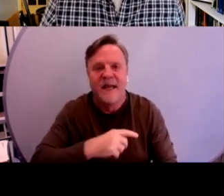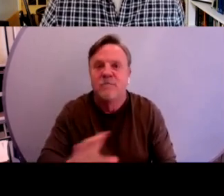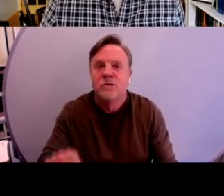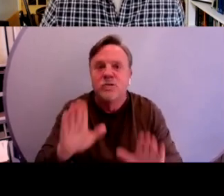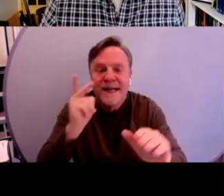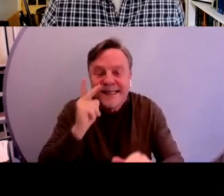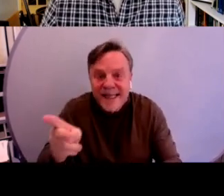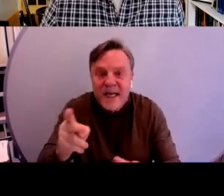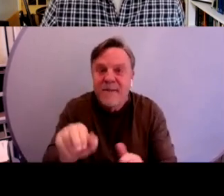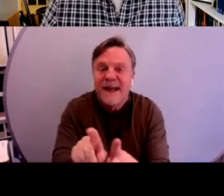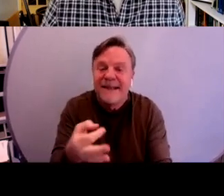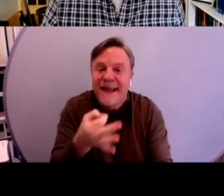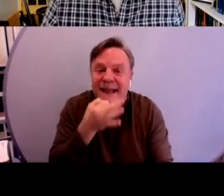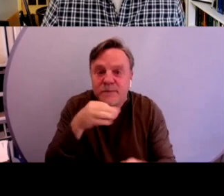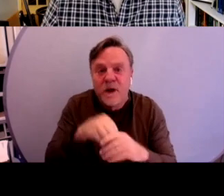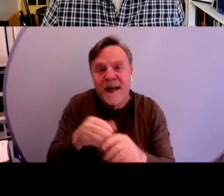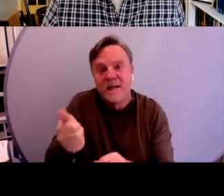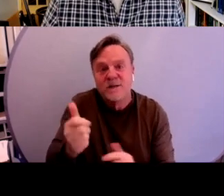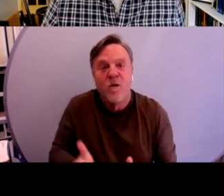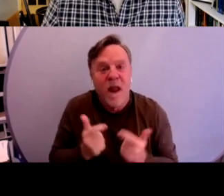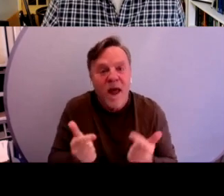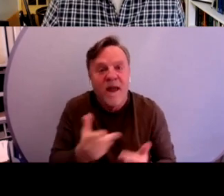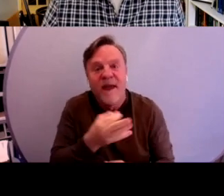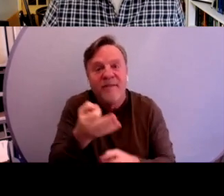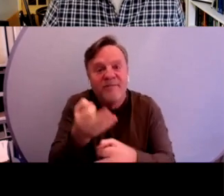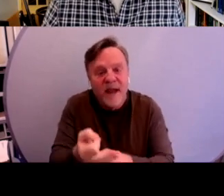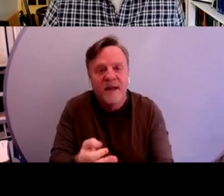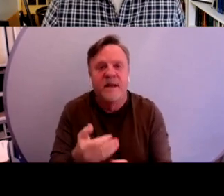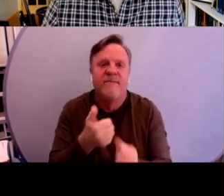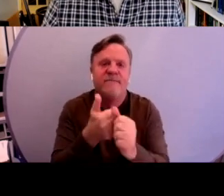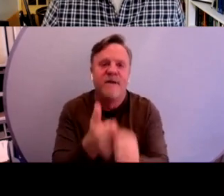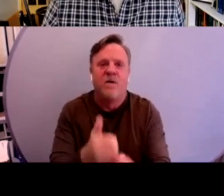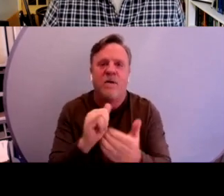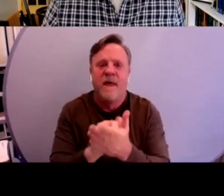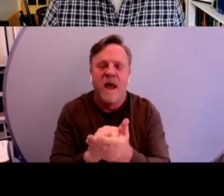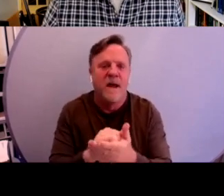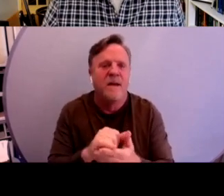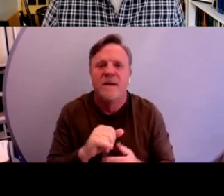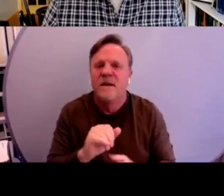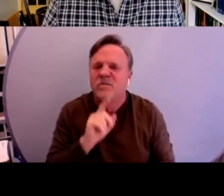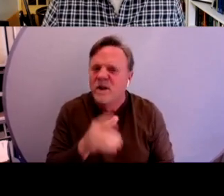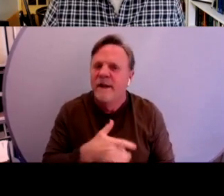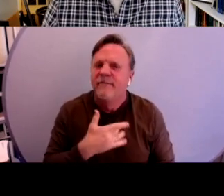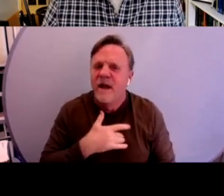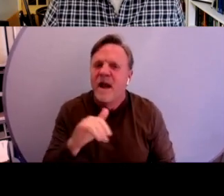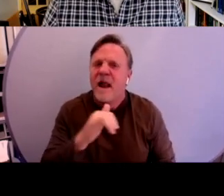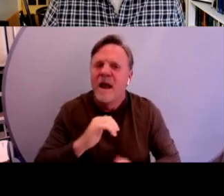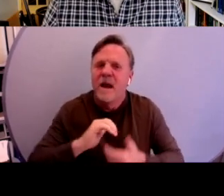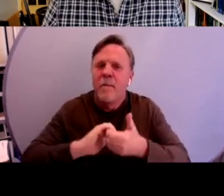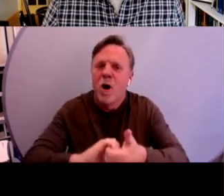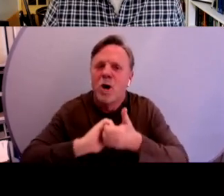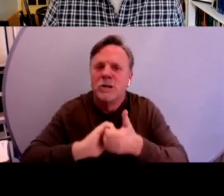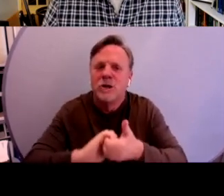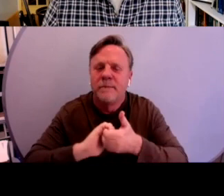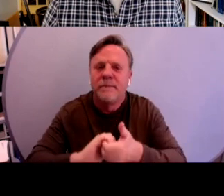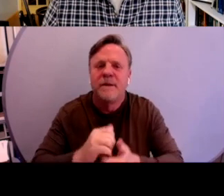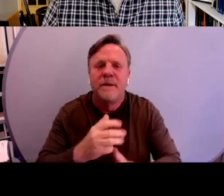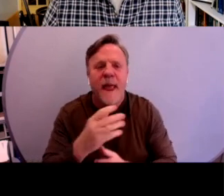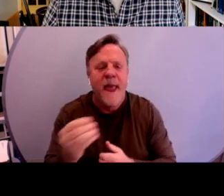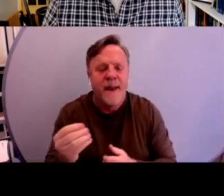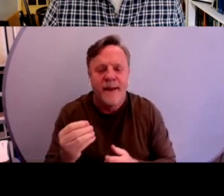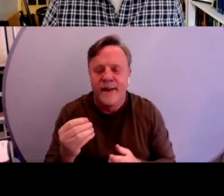in his own life and his own faith, and to be able to follow that. It really felt like a partnership, and